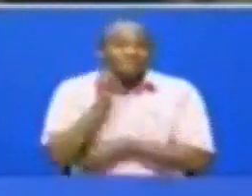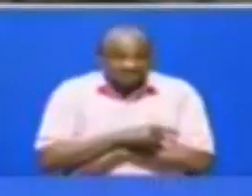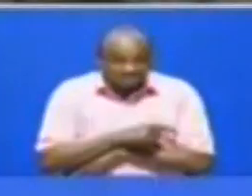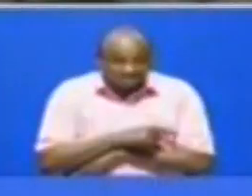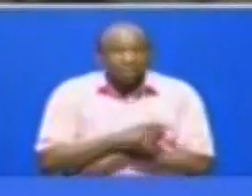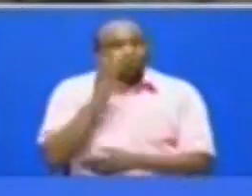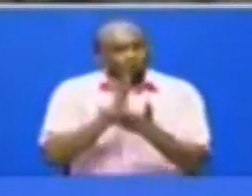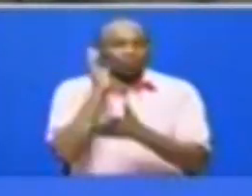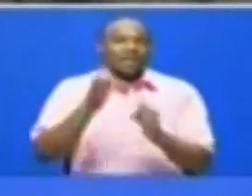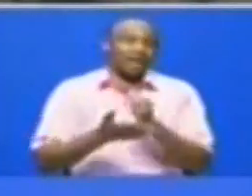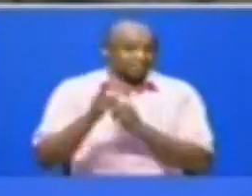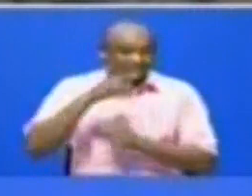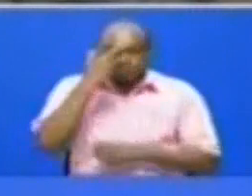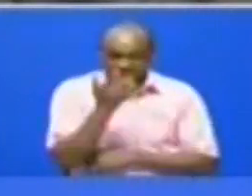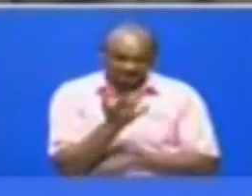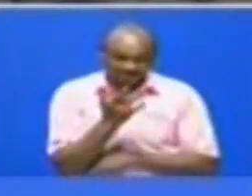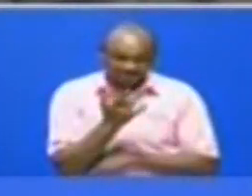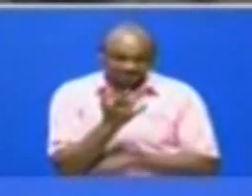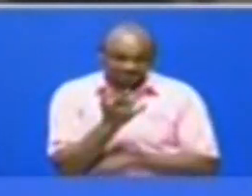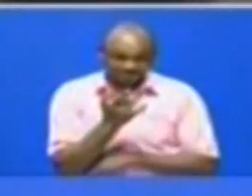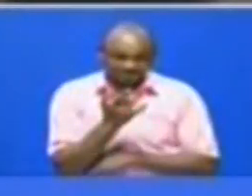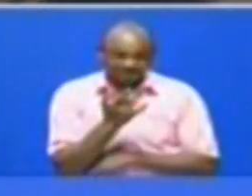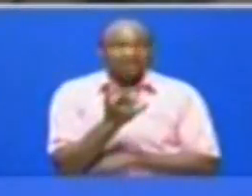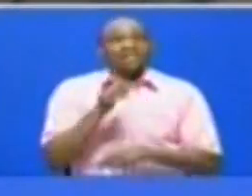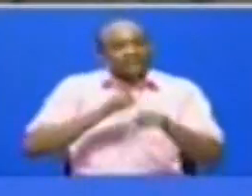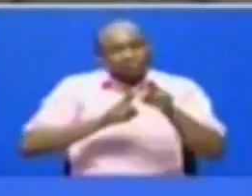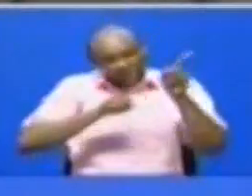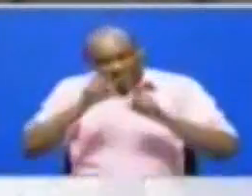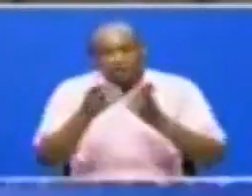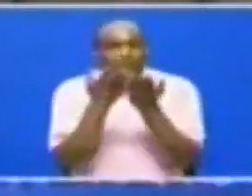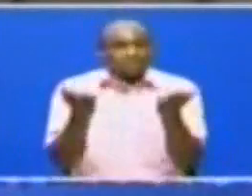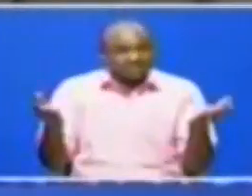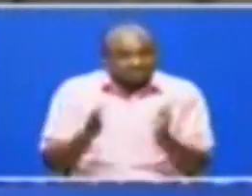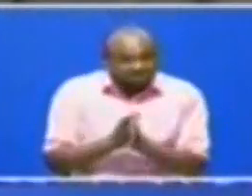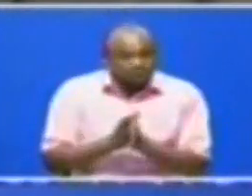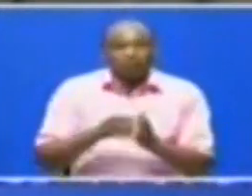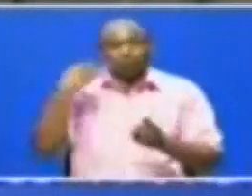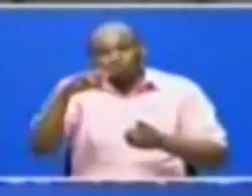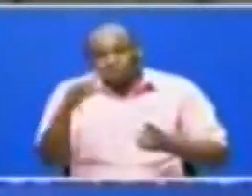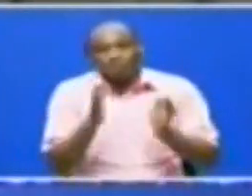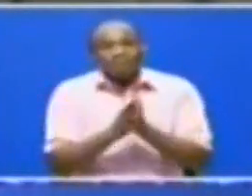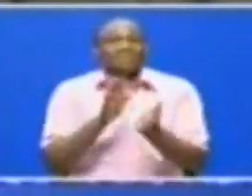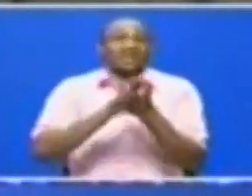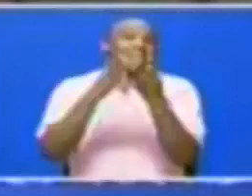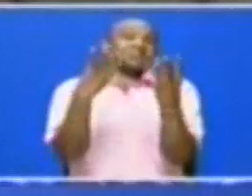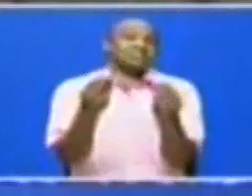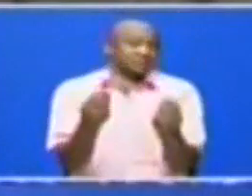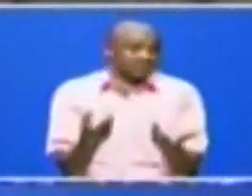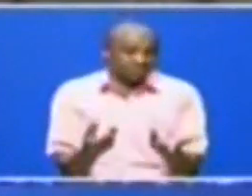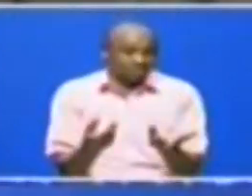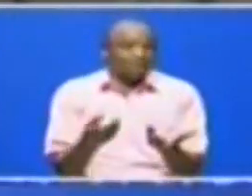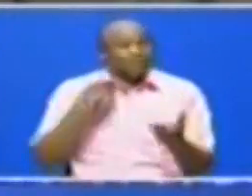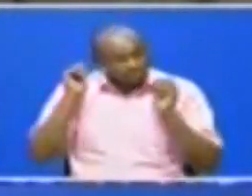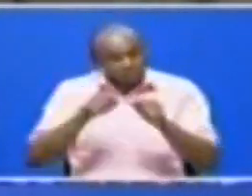kwa kweli itatusaidia kwa sababu usafirishaji wetu wa mboga utakuwa umekuwa rahisi.